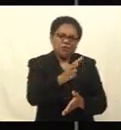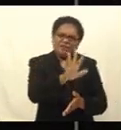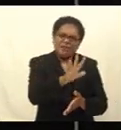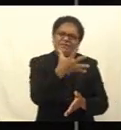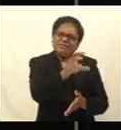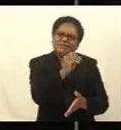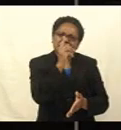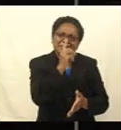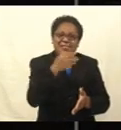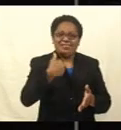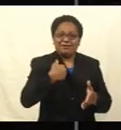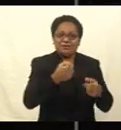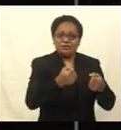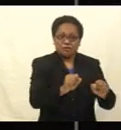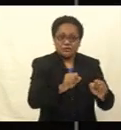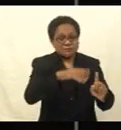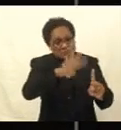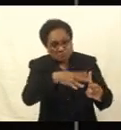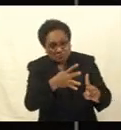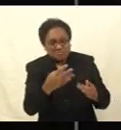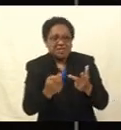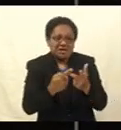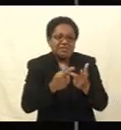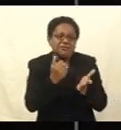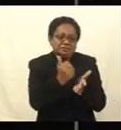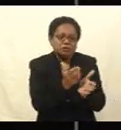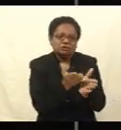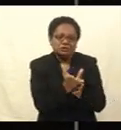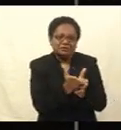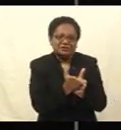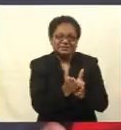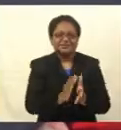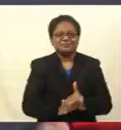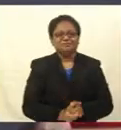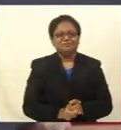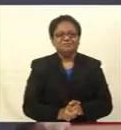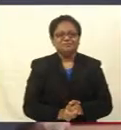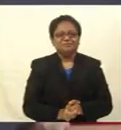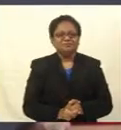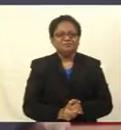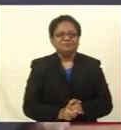for screenings, among other support services. Josaina Nunga reports.